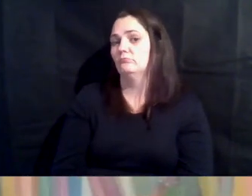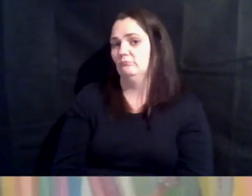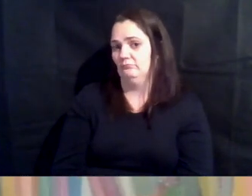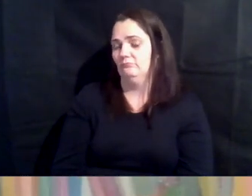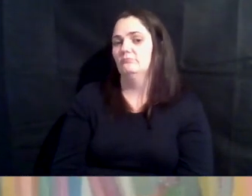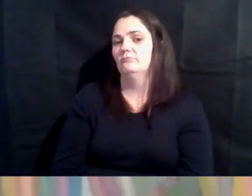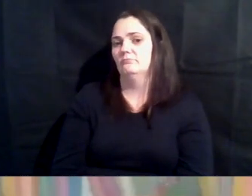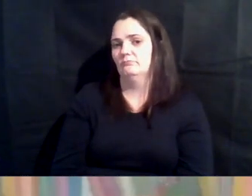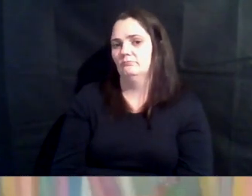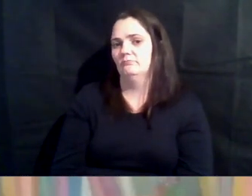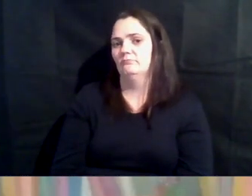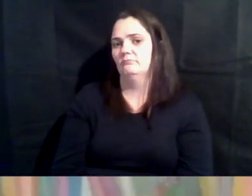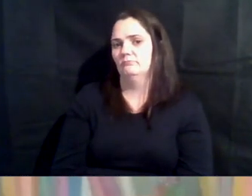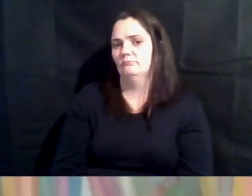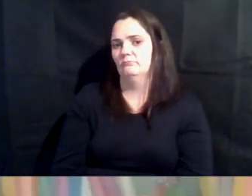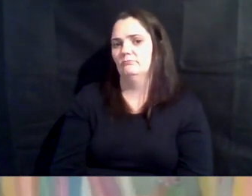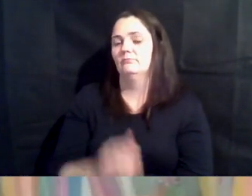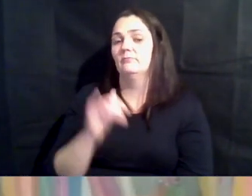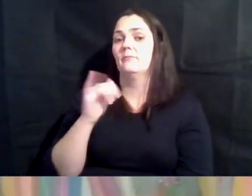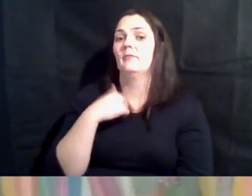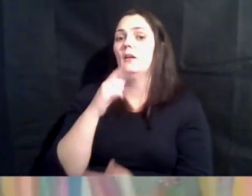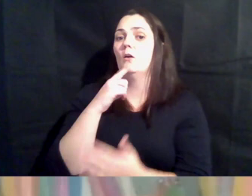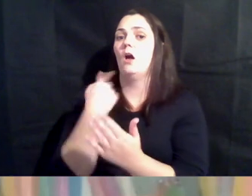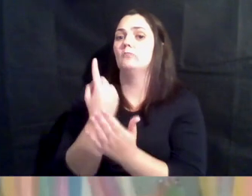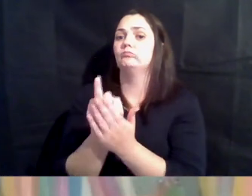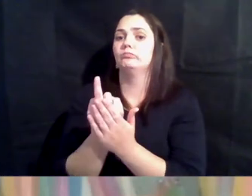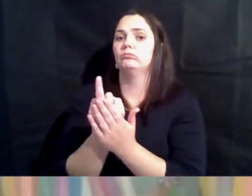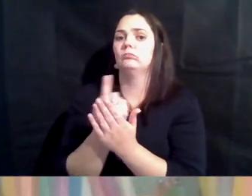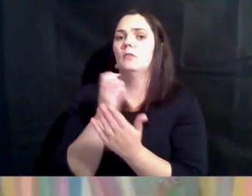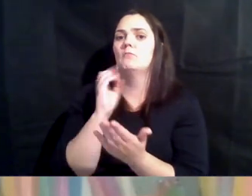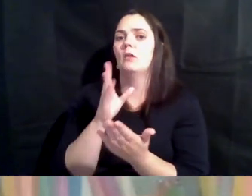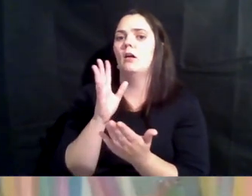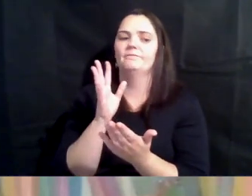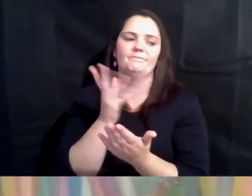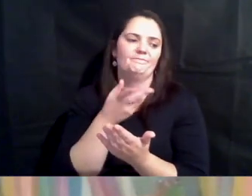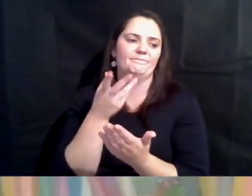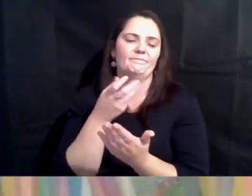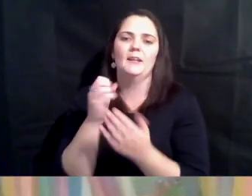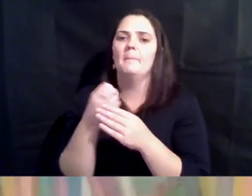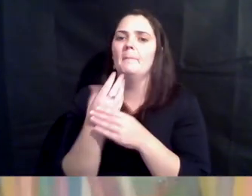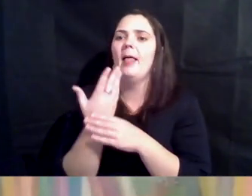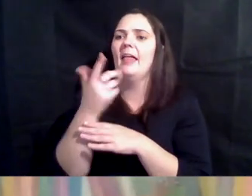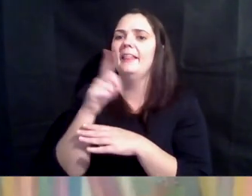and then I'm going to come over the top with a bit of foliage on the face.